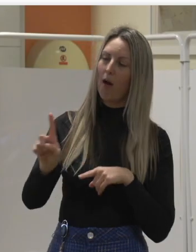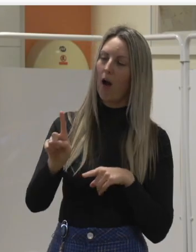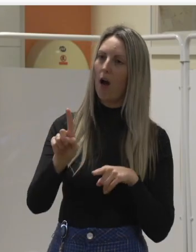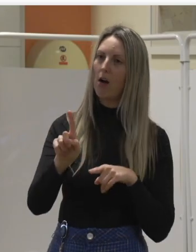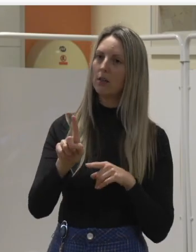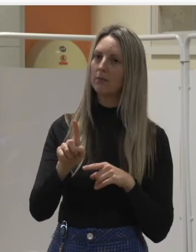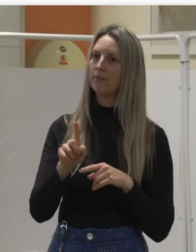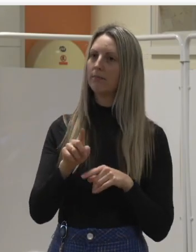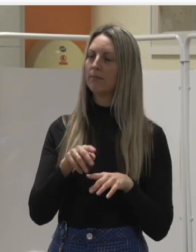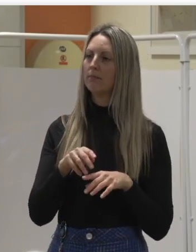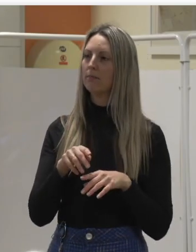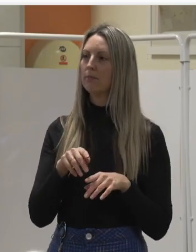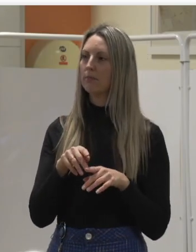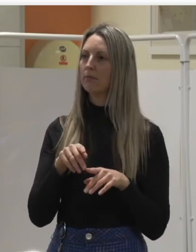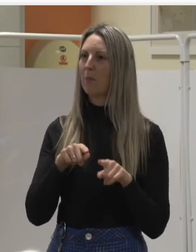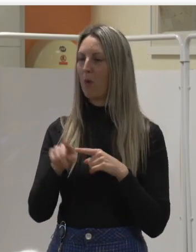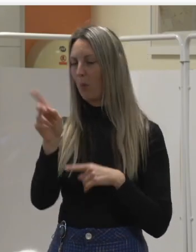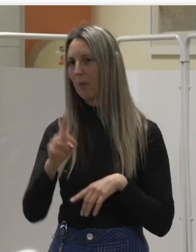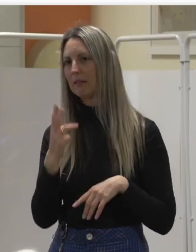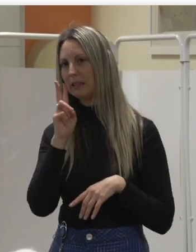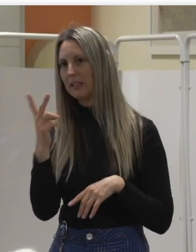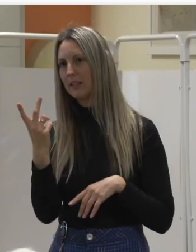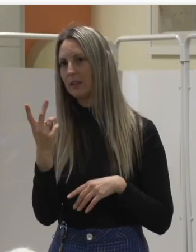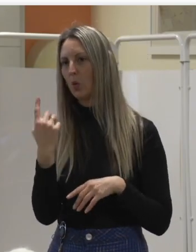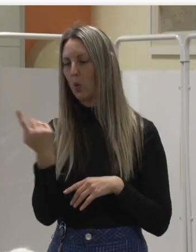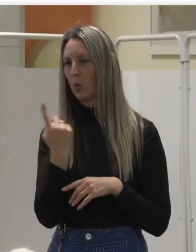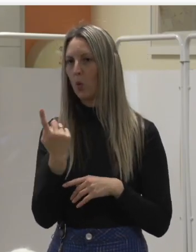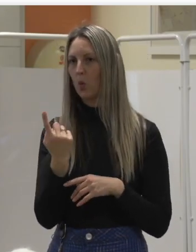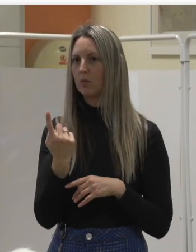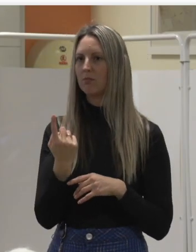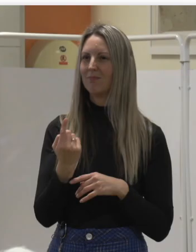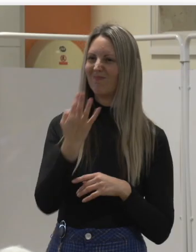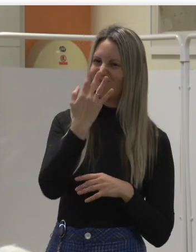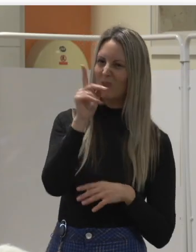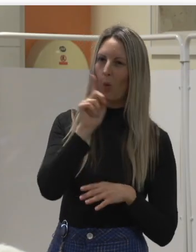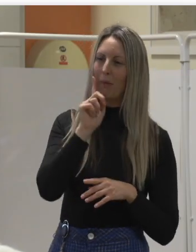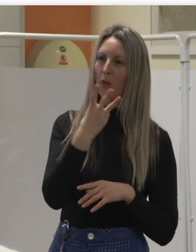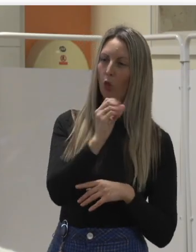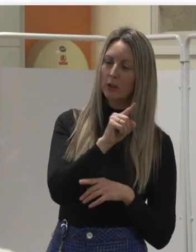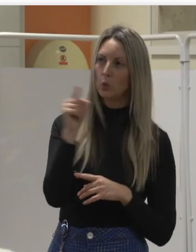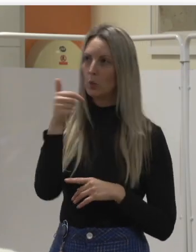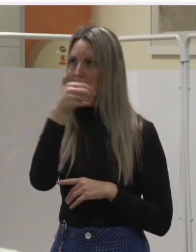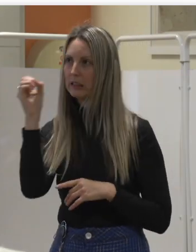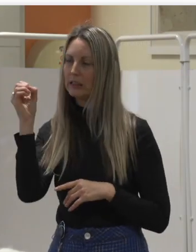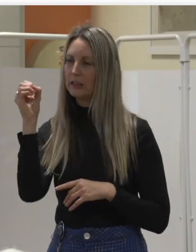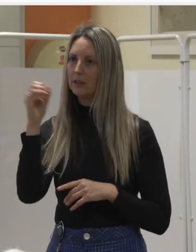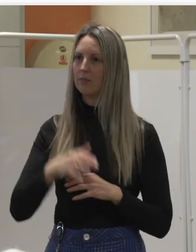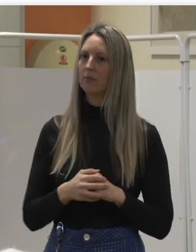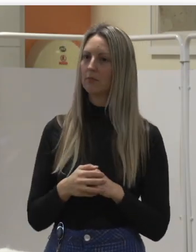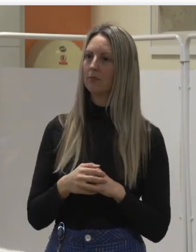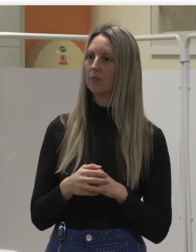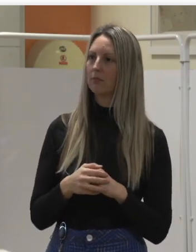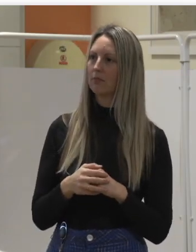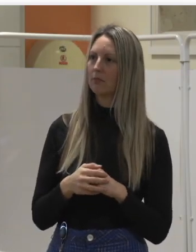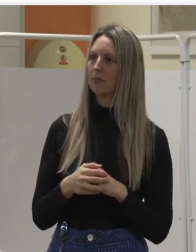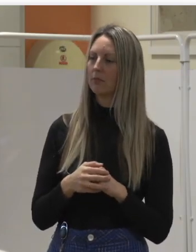clinical practice in middle-aged women, which may start in 30s up to 60s. We rarely see people